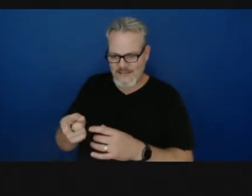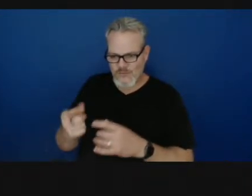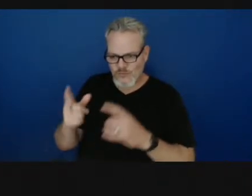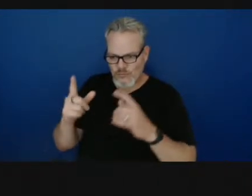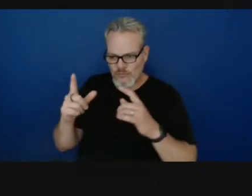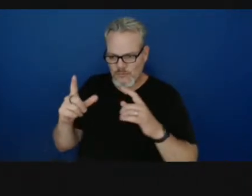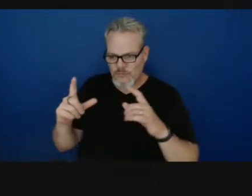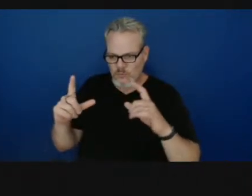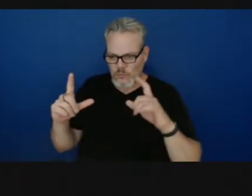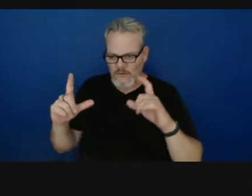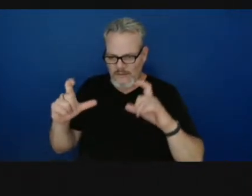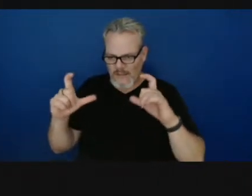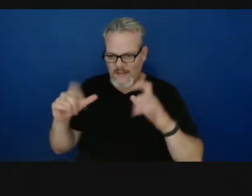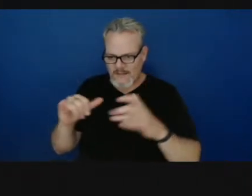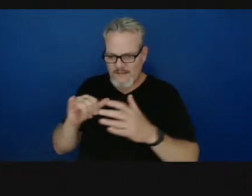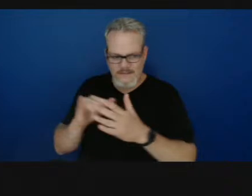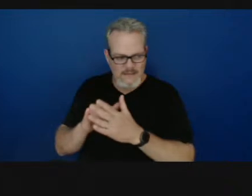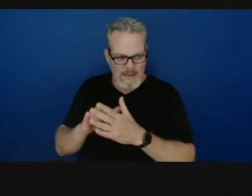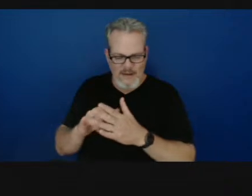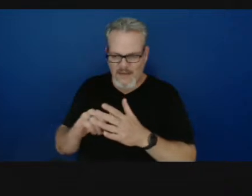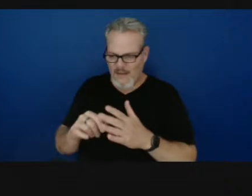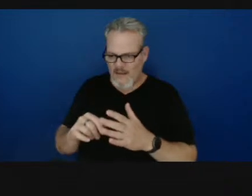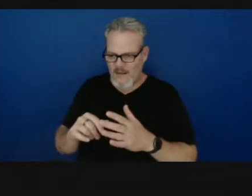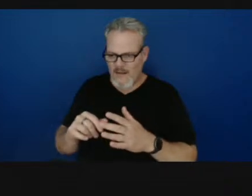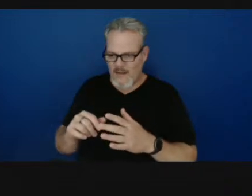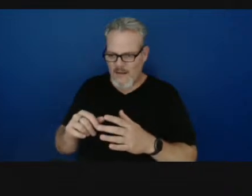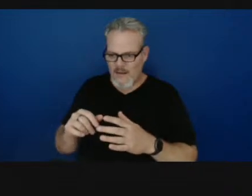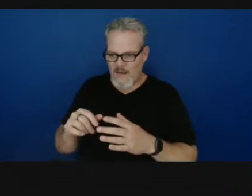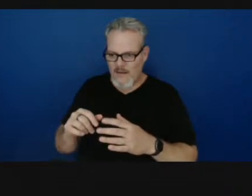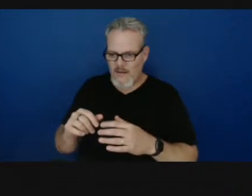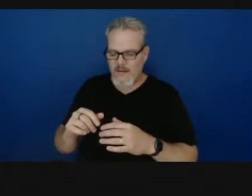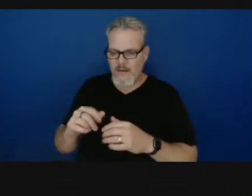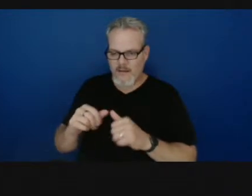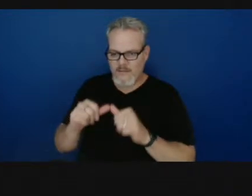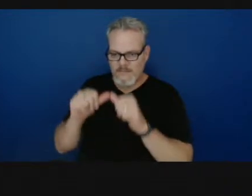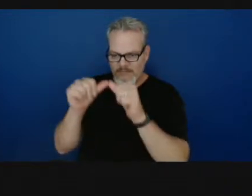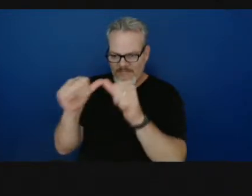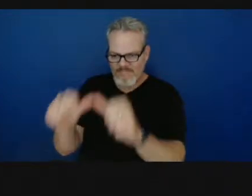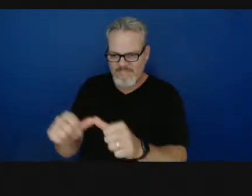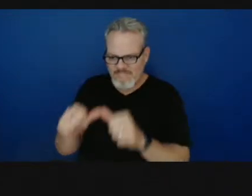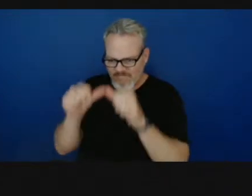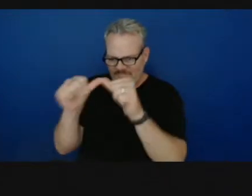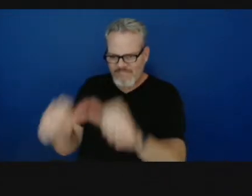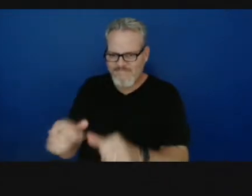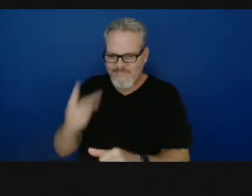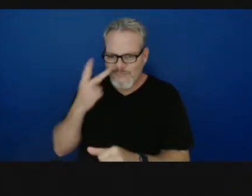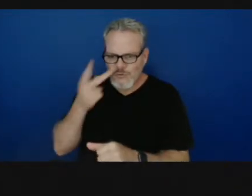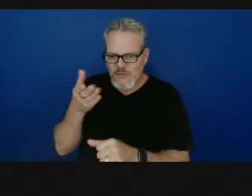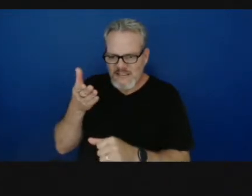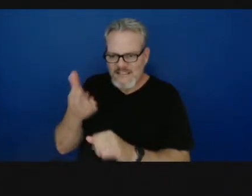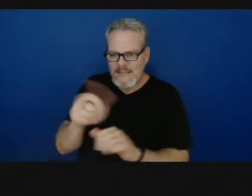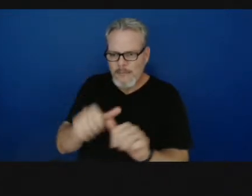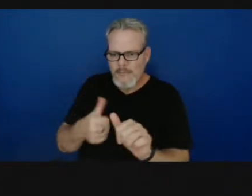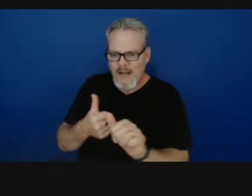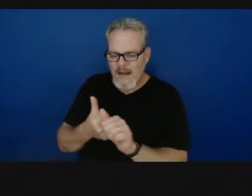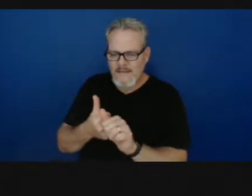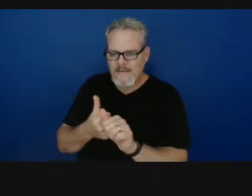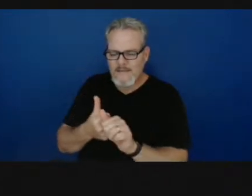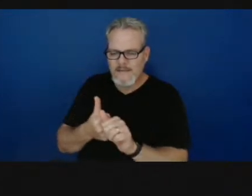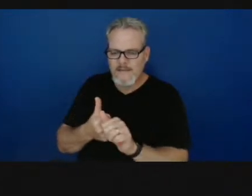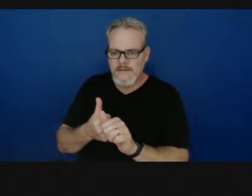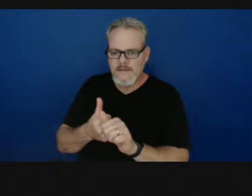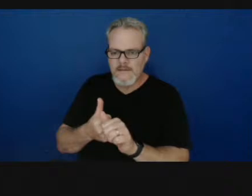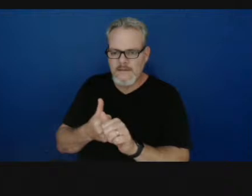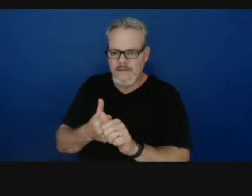that afternoon backup overflow situation that was taking place just behind Green Mountain. Otherwise, it looks very similar to the